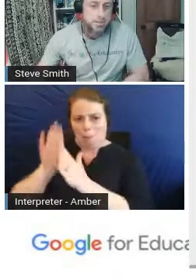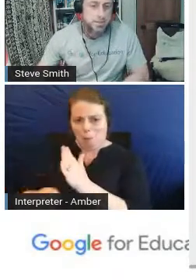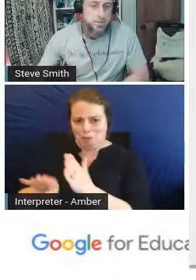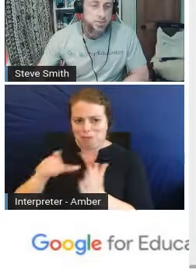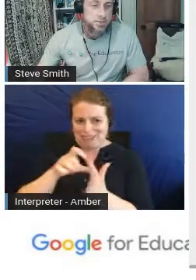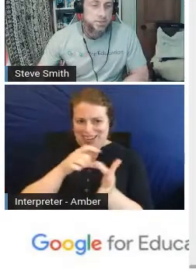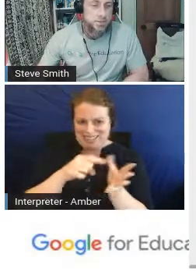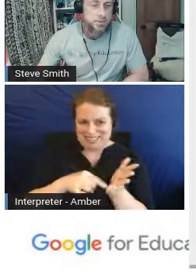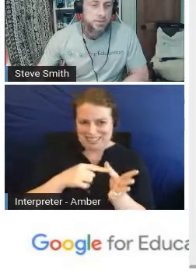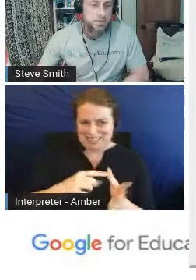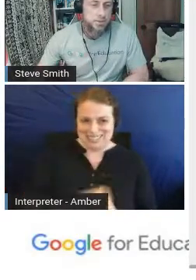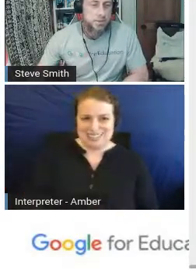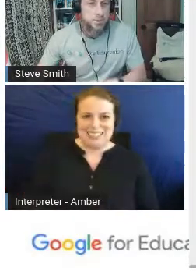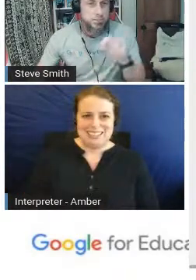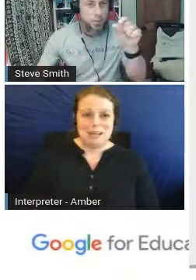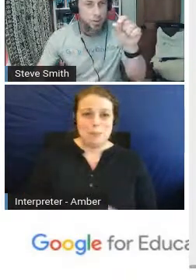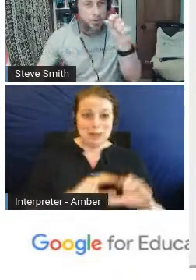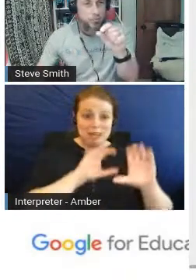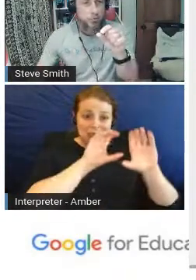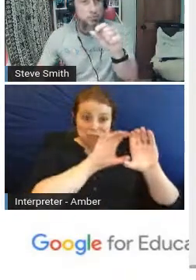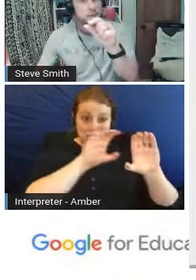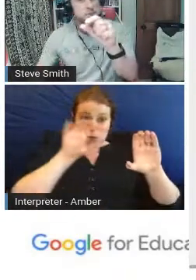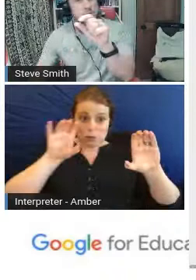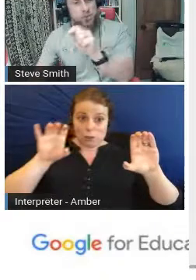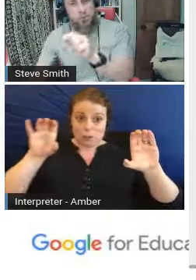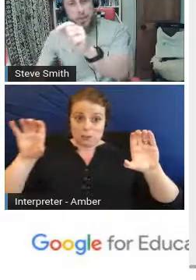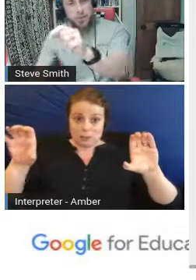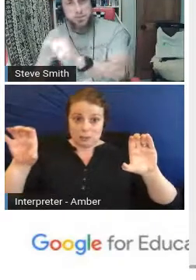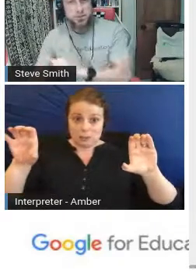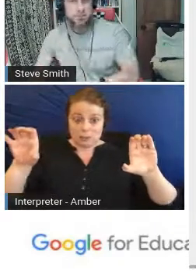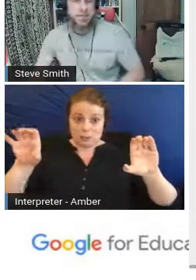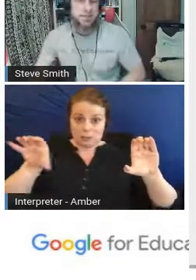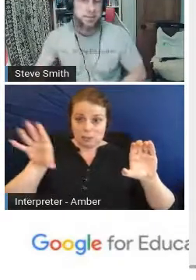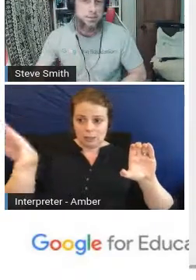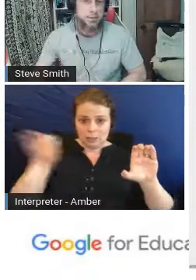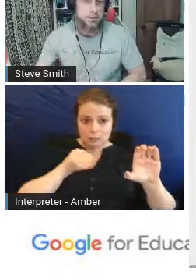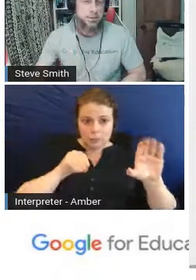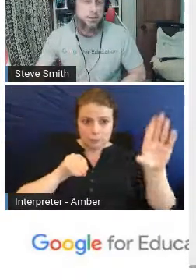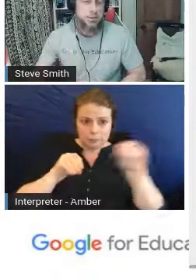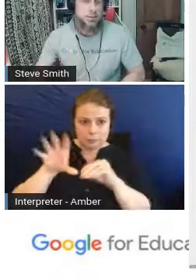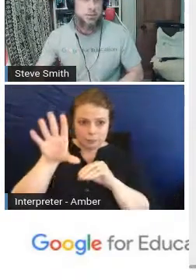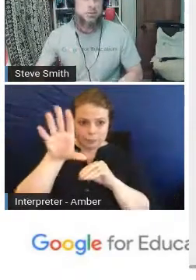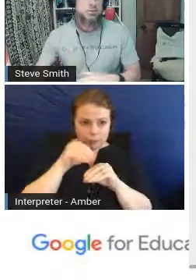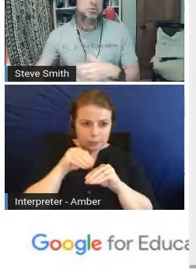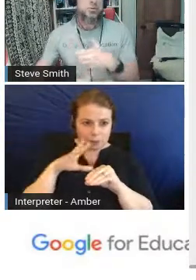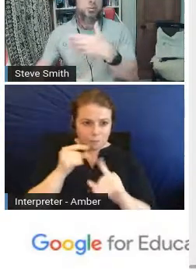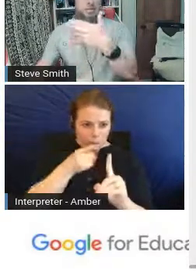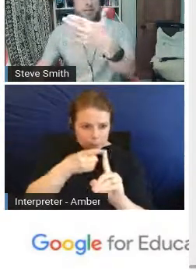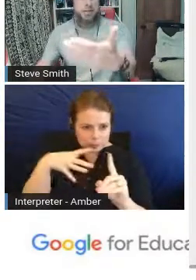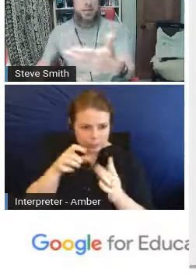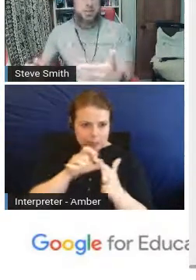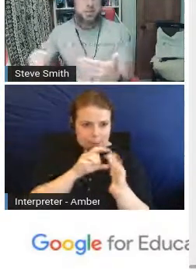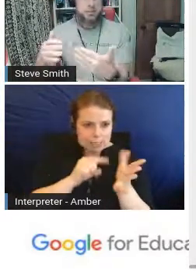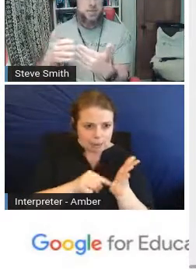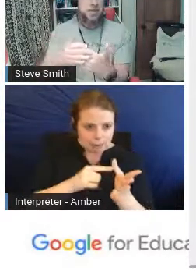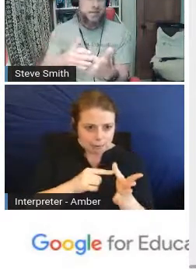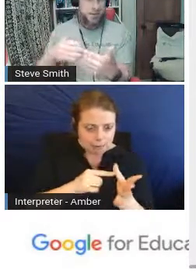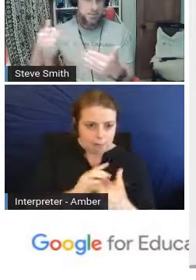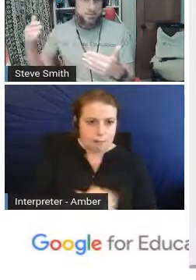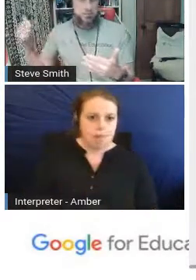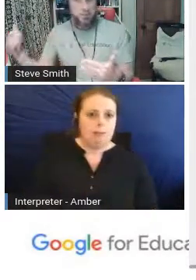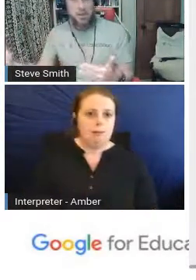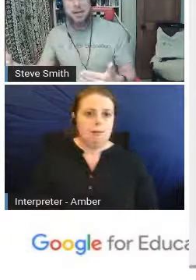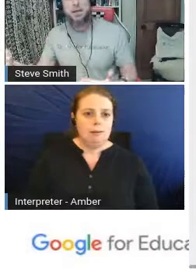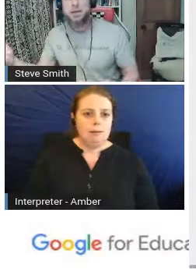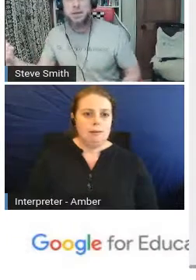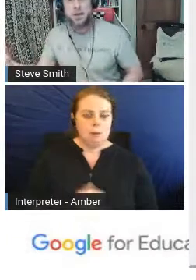these sections is pulling from a certain piece of data. So by setting this up to